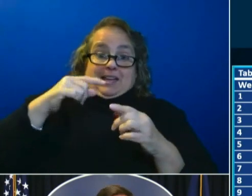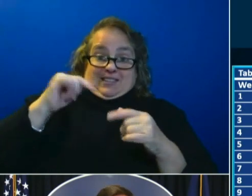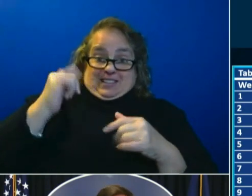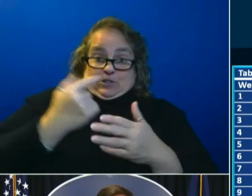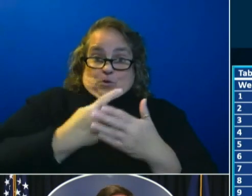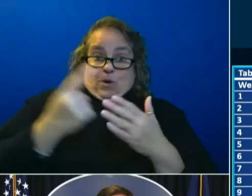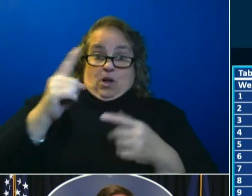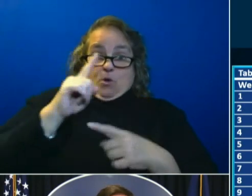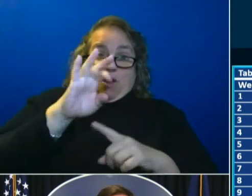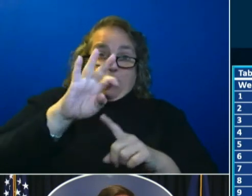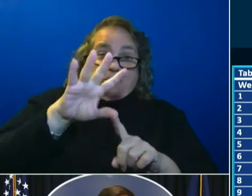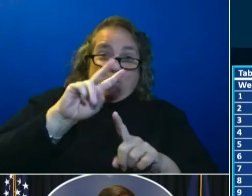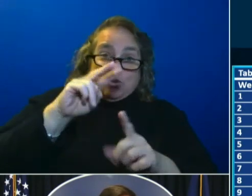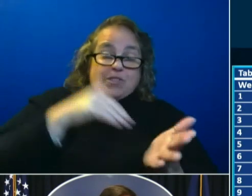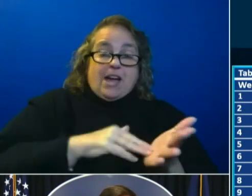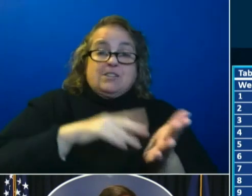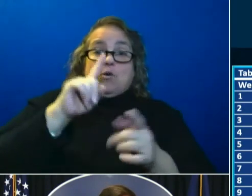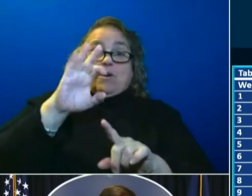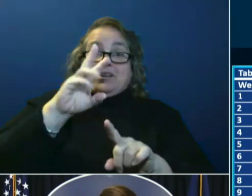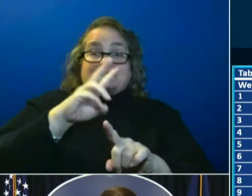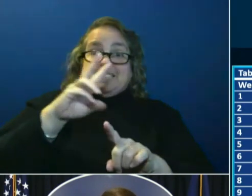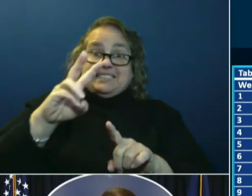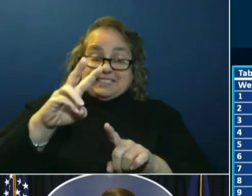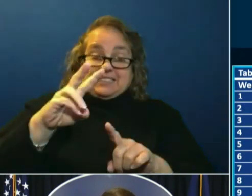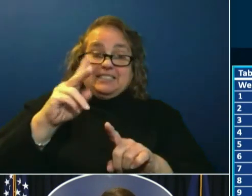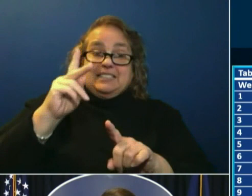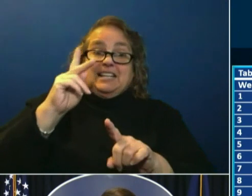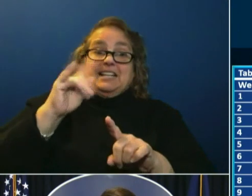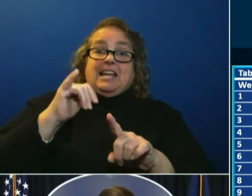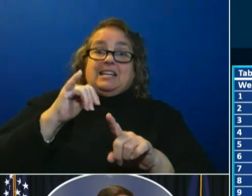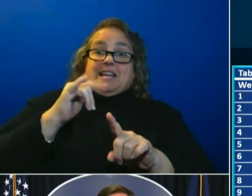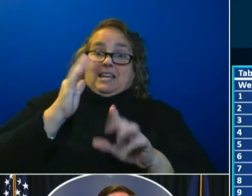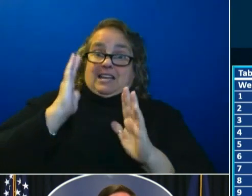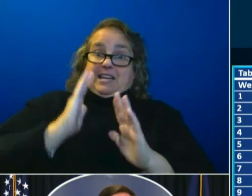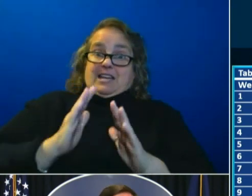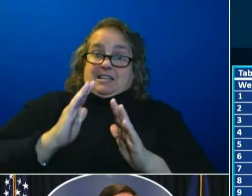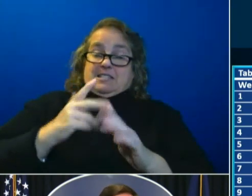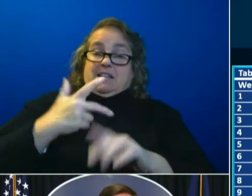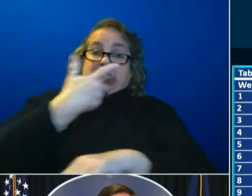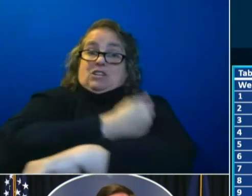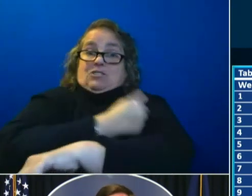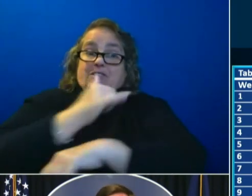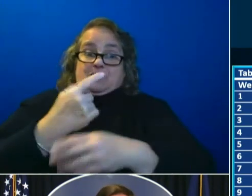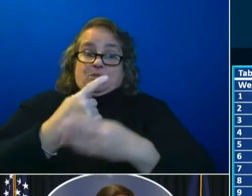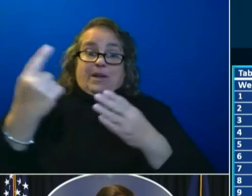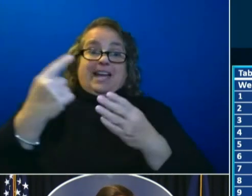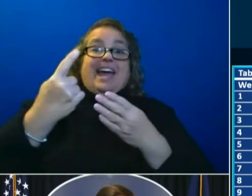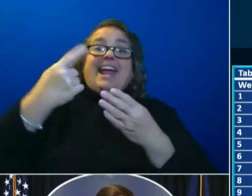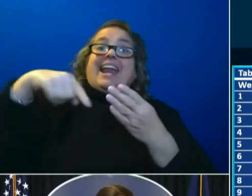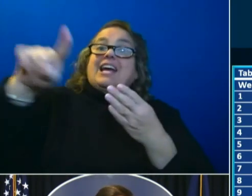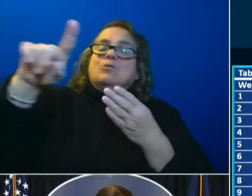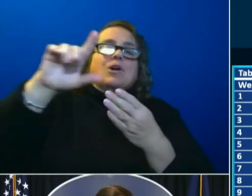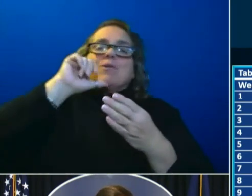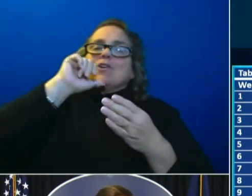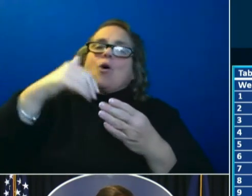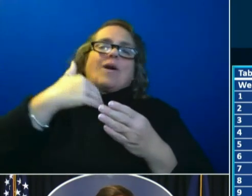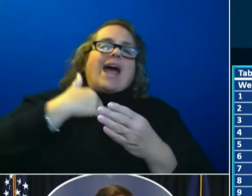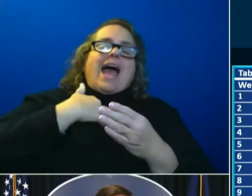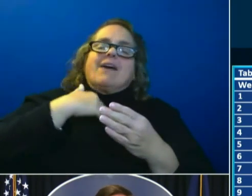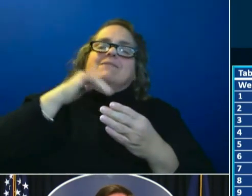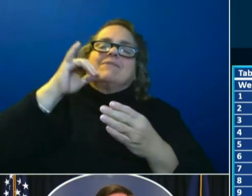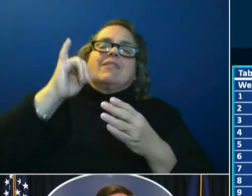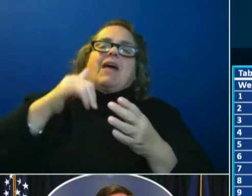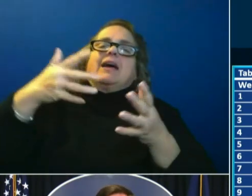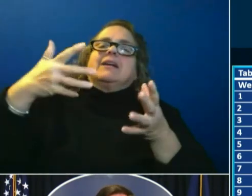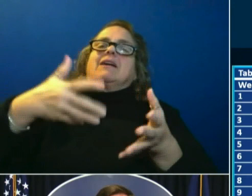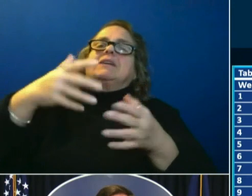142,166 Kentuckians vaccinated this week with 1 day to go. Next week, we won't have that amount of supply. That's because we have